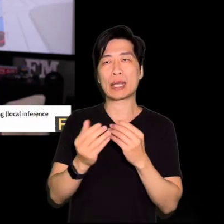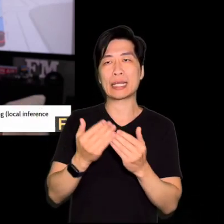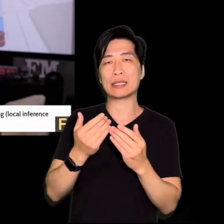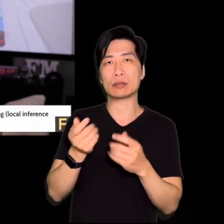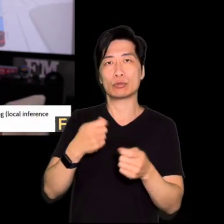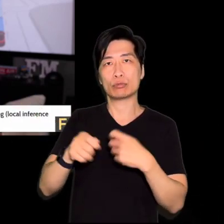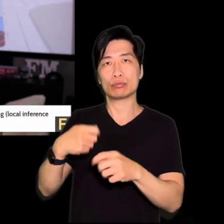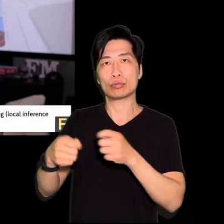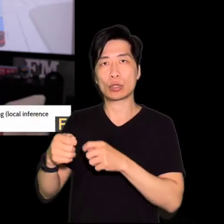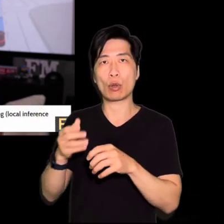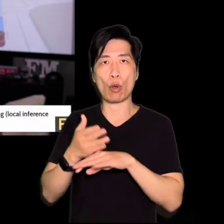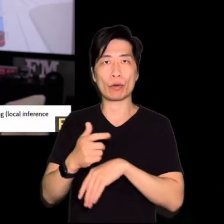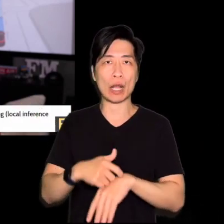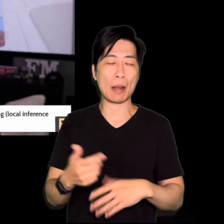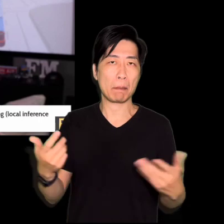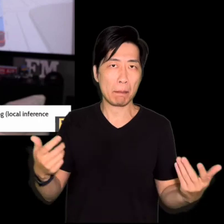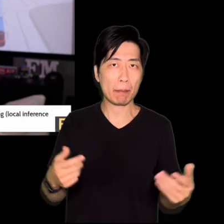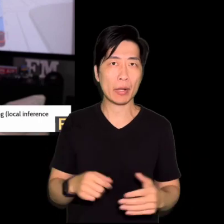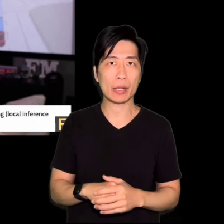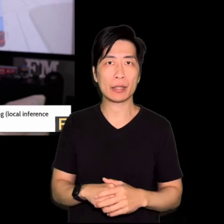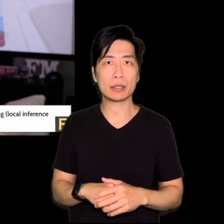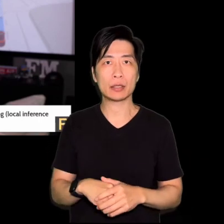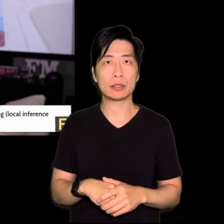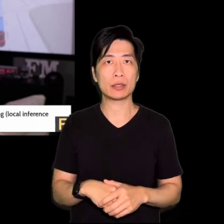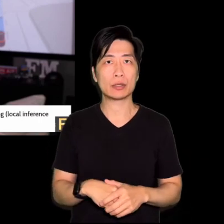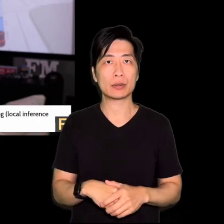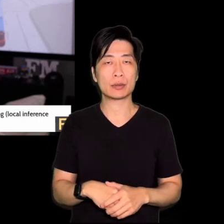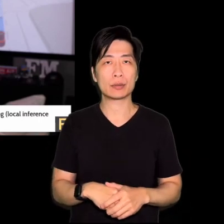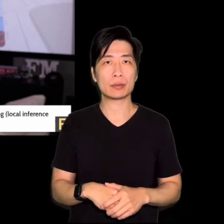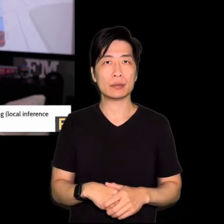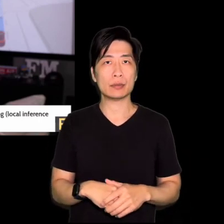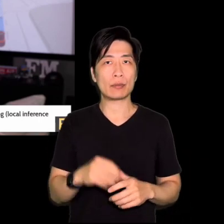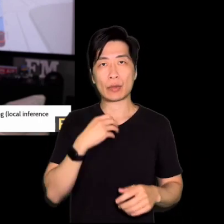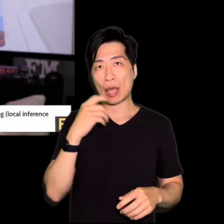becomes relatively easy to swap over time as well. So